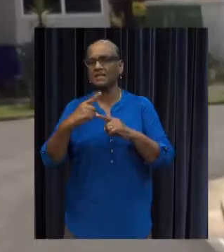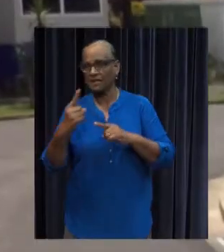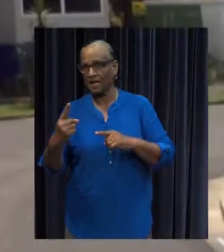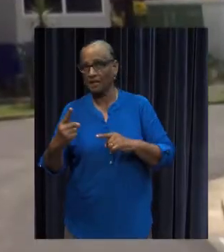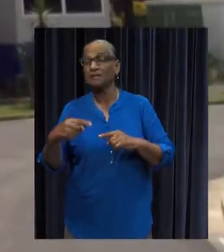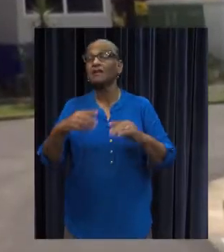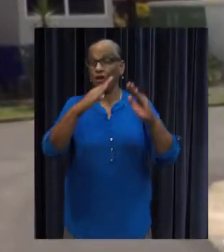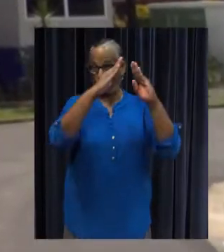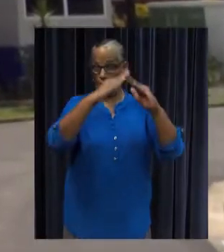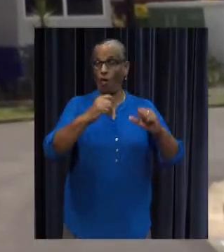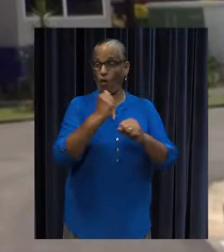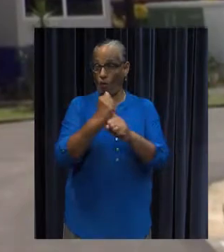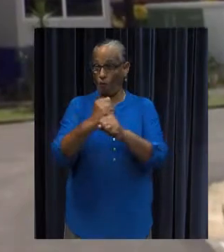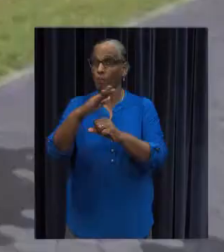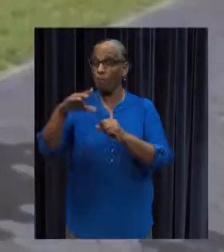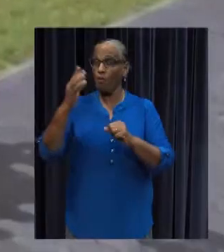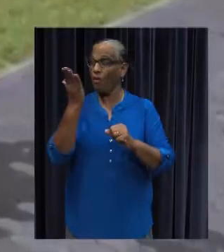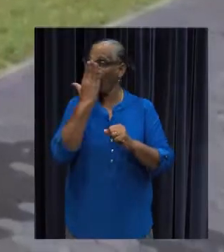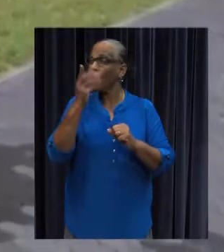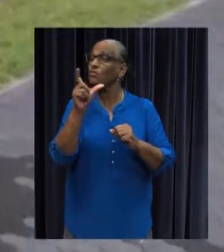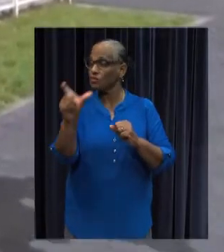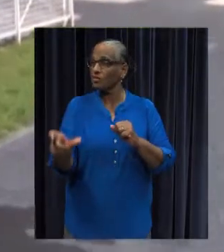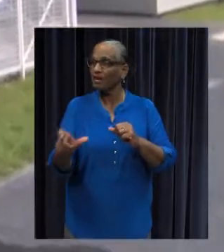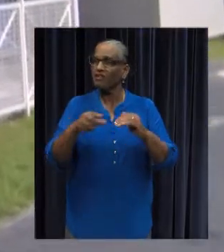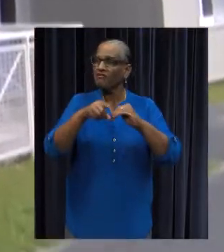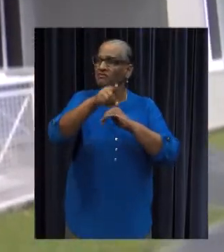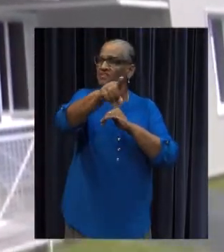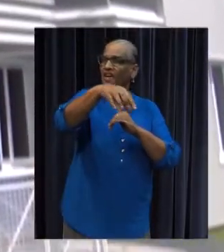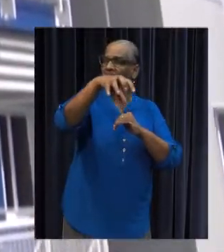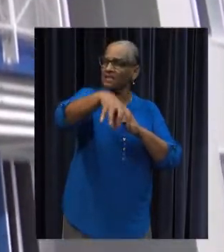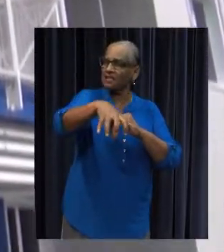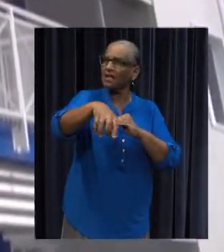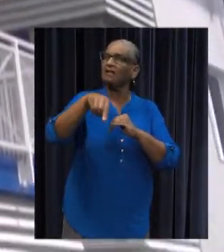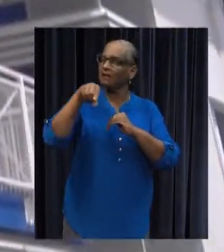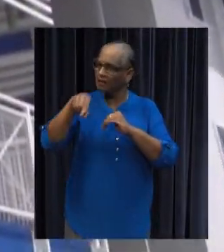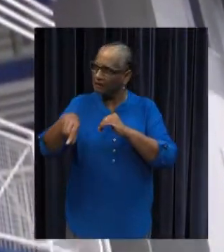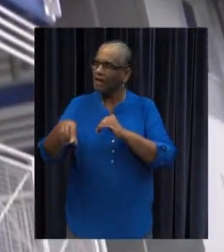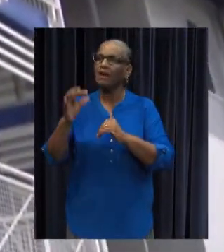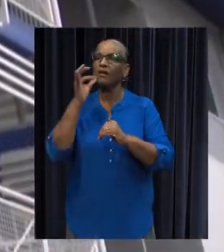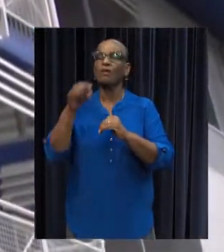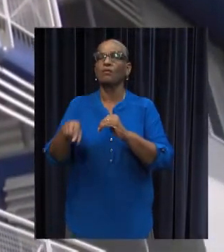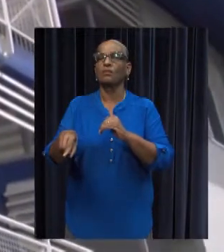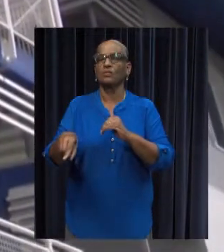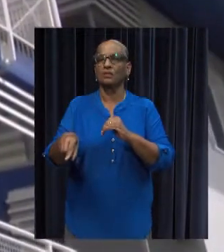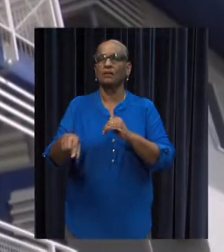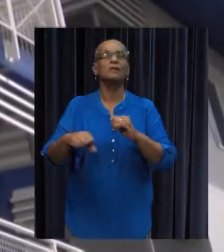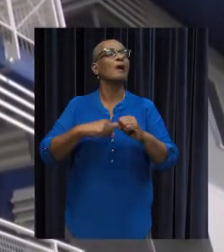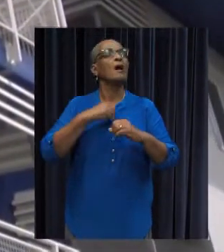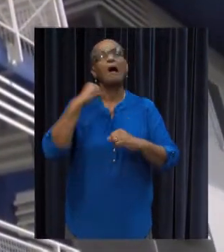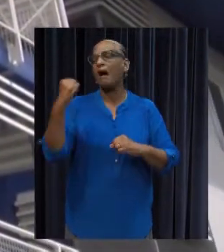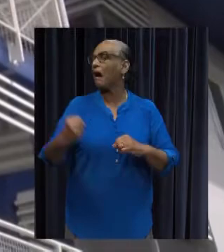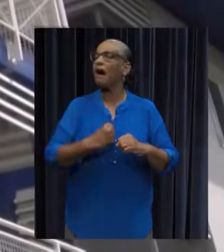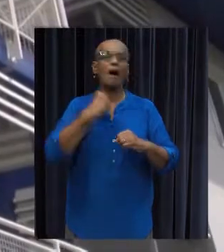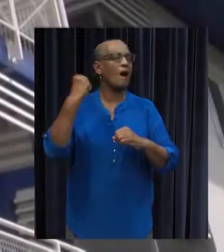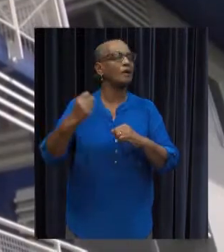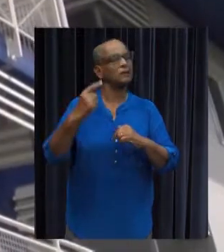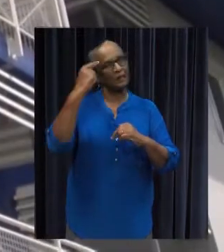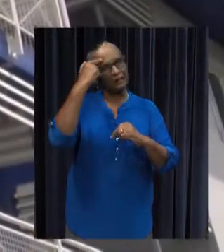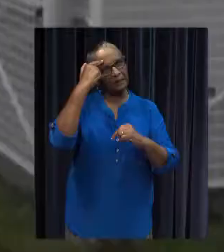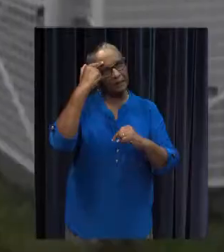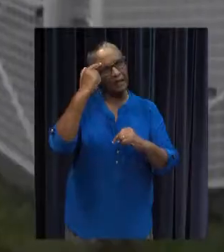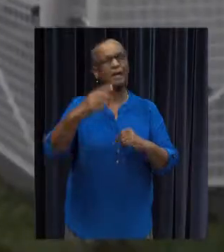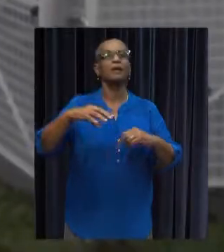Pengo. The construction of this campus aims to provide students from the distant districts